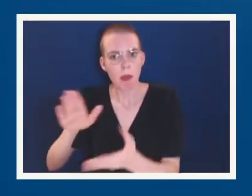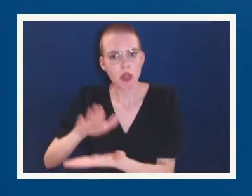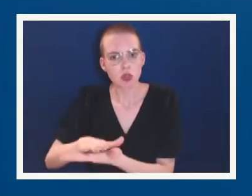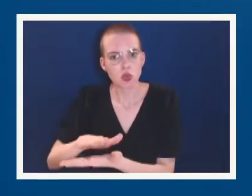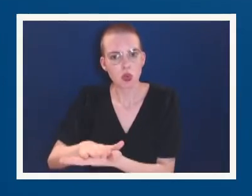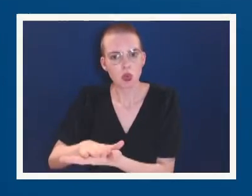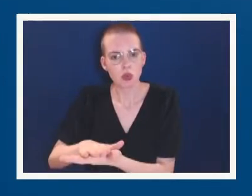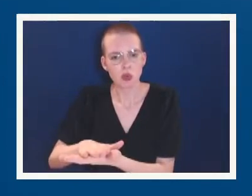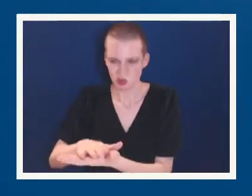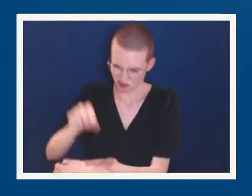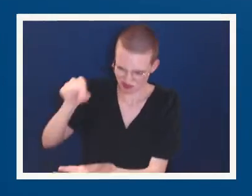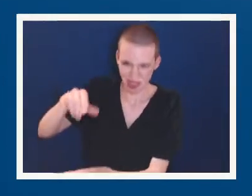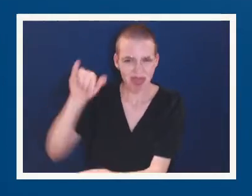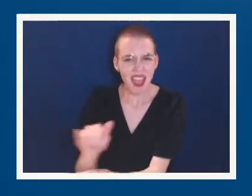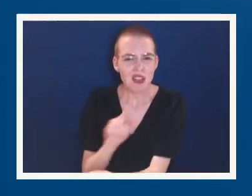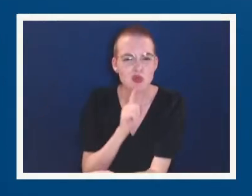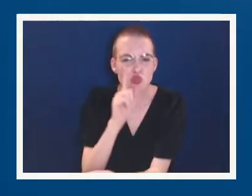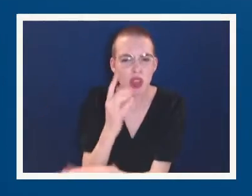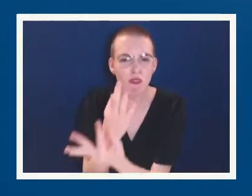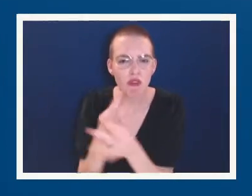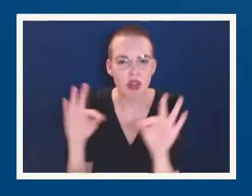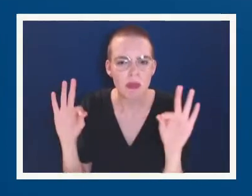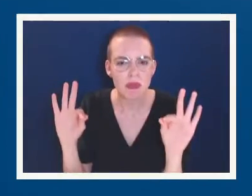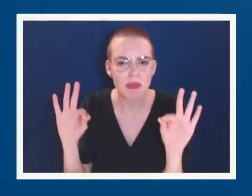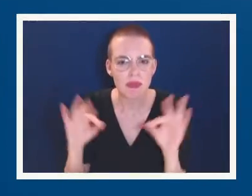That's real freedom.